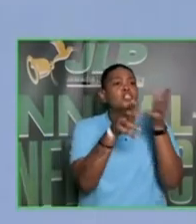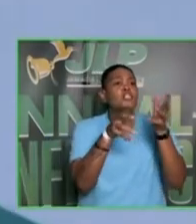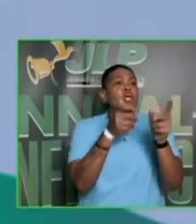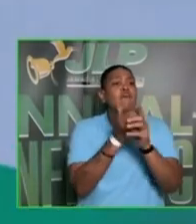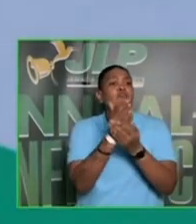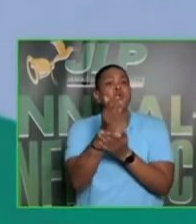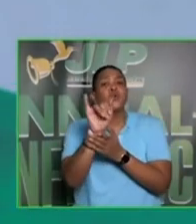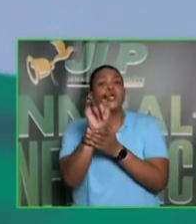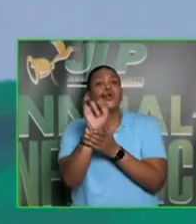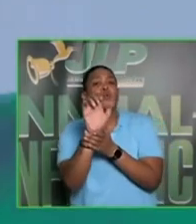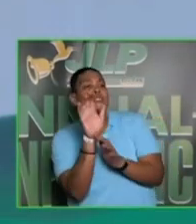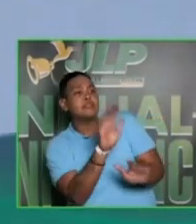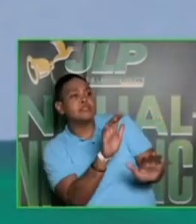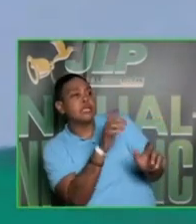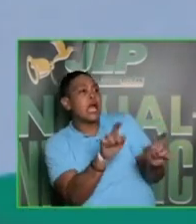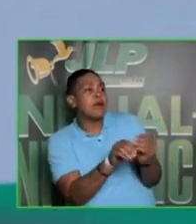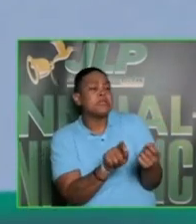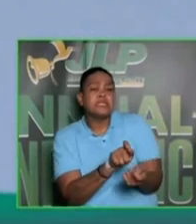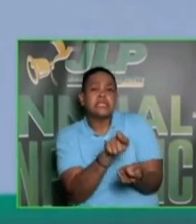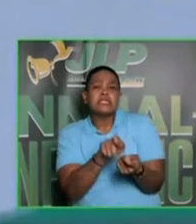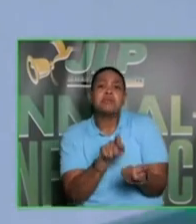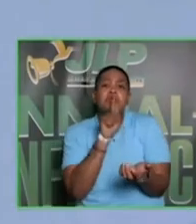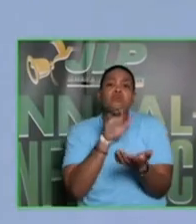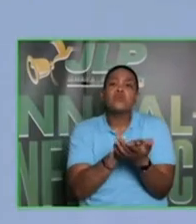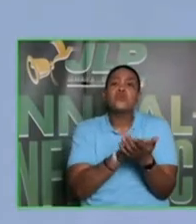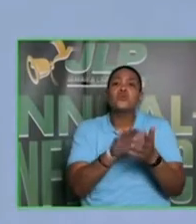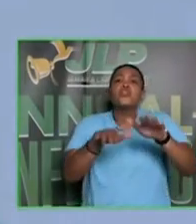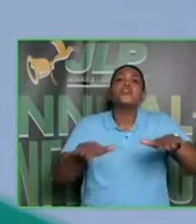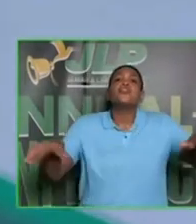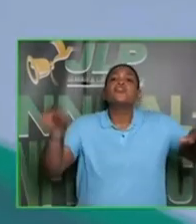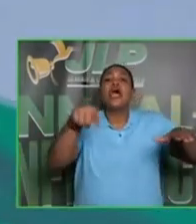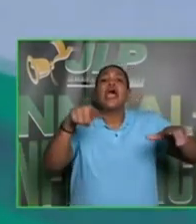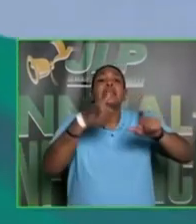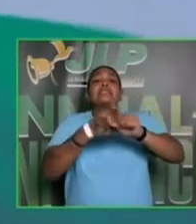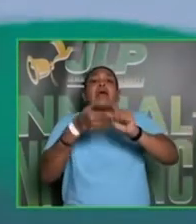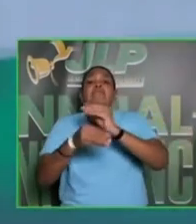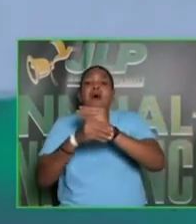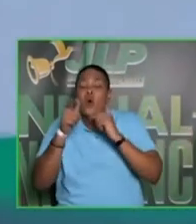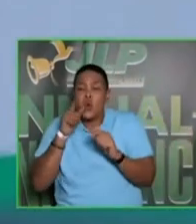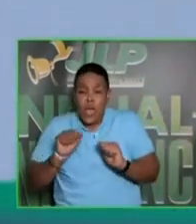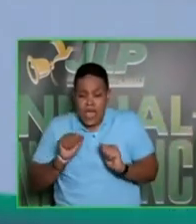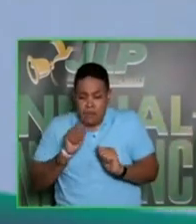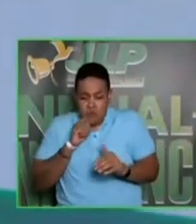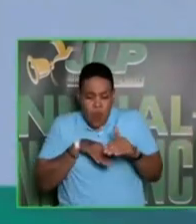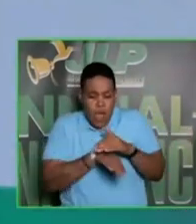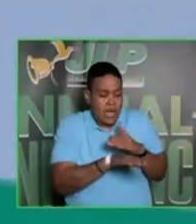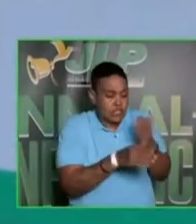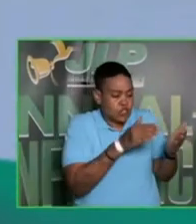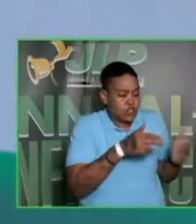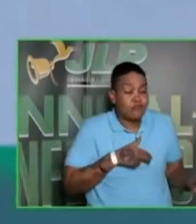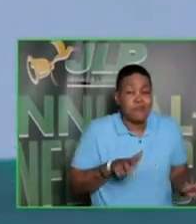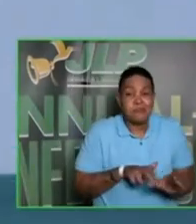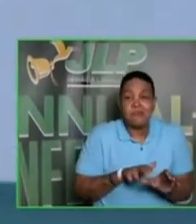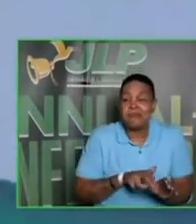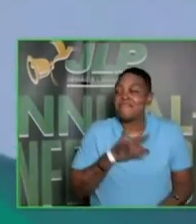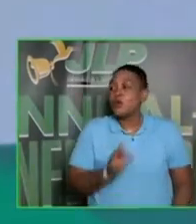JUTC, particularly school children who are able to access the service, they benefit the